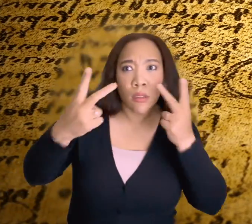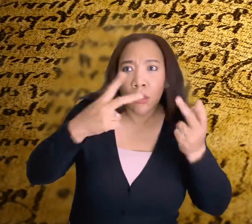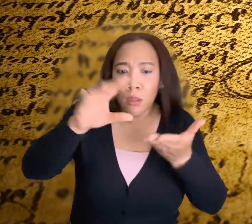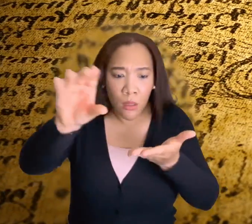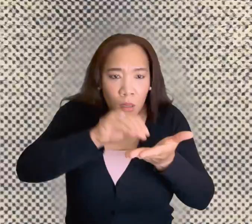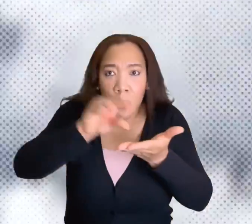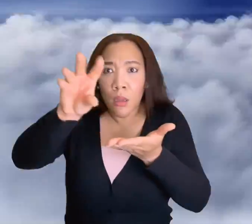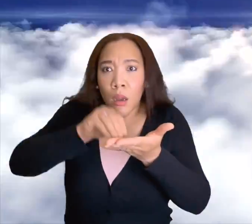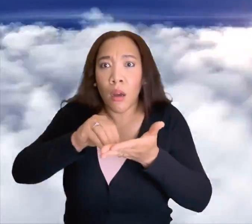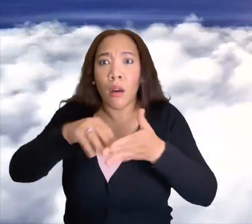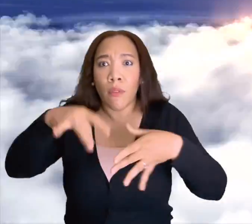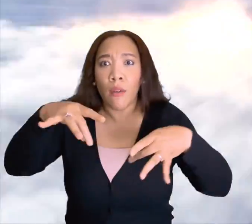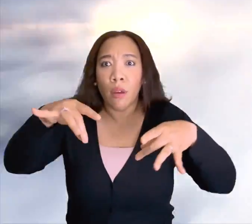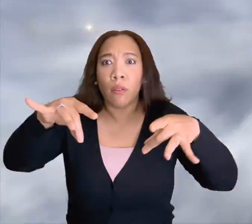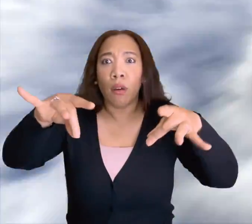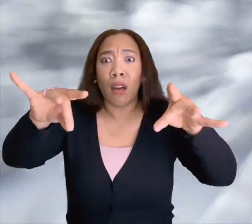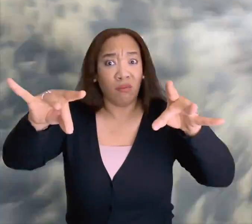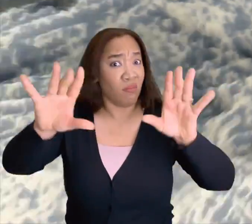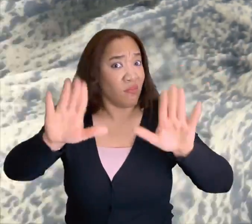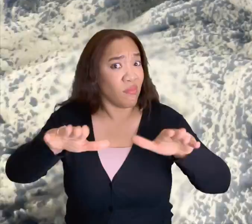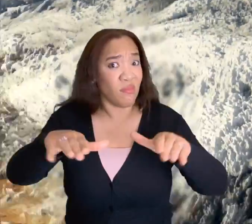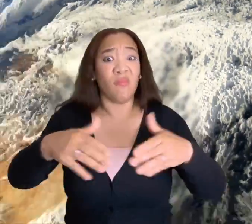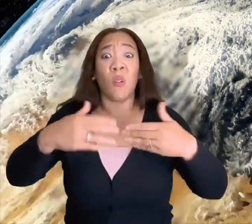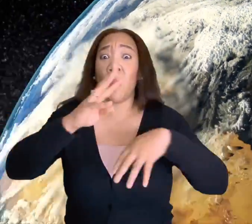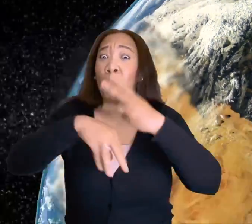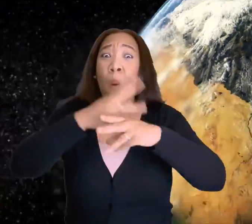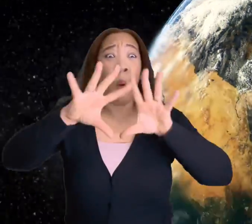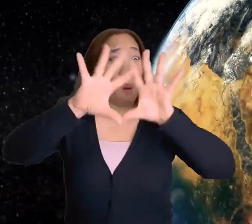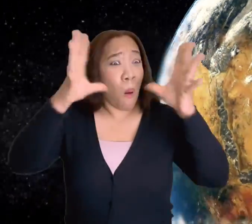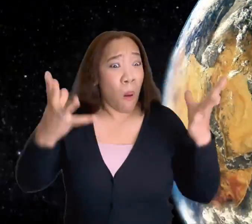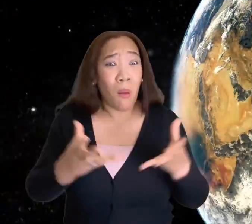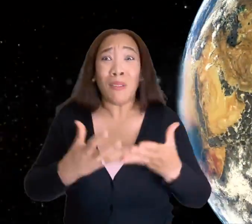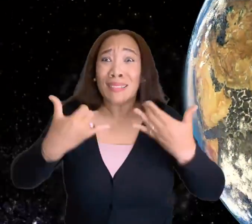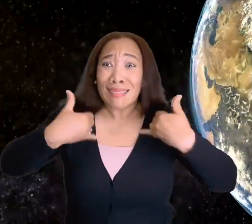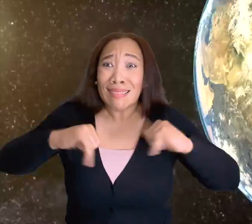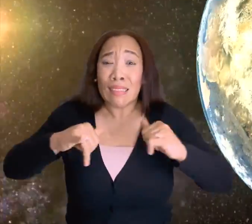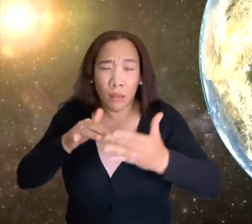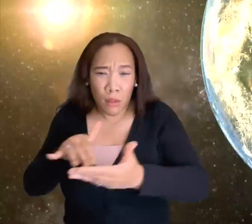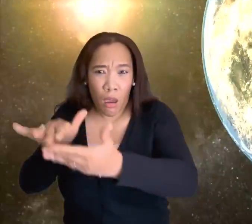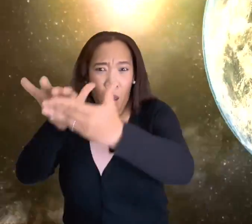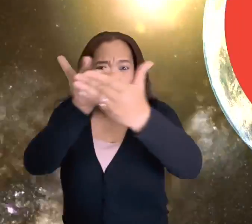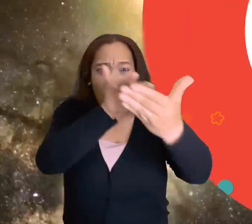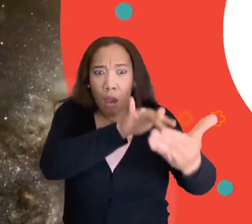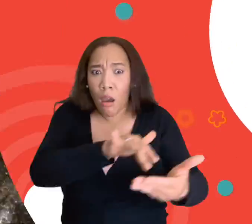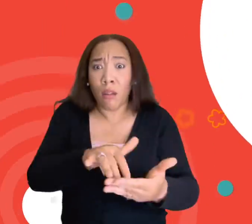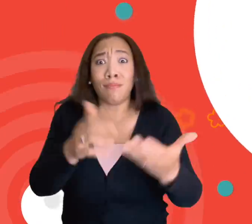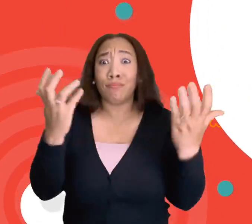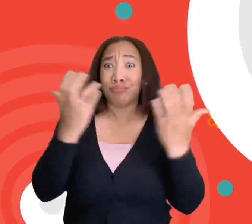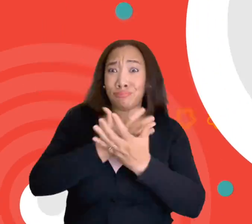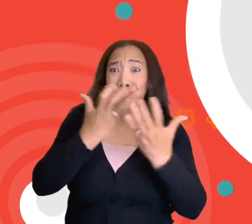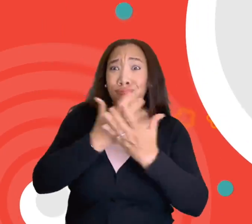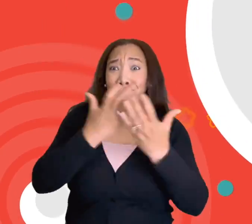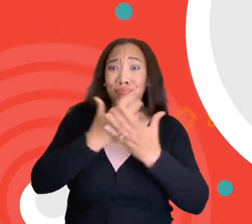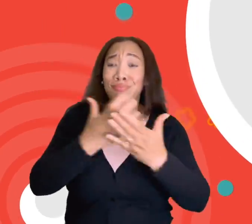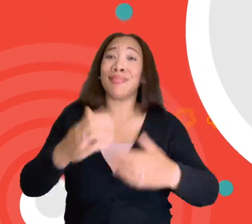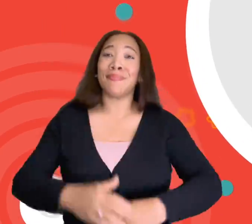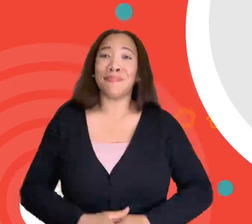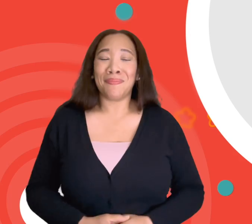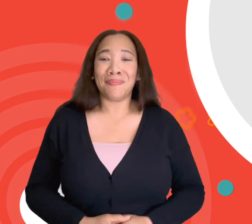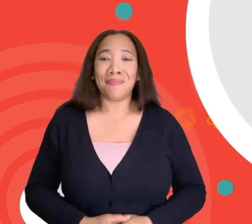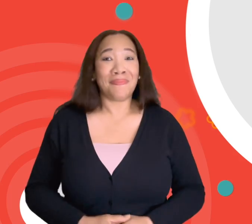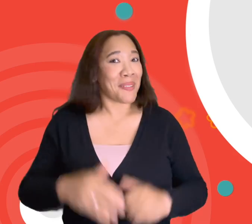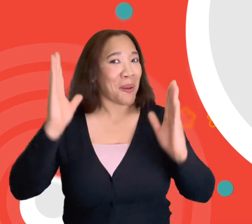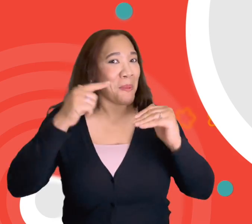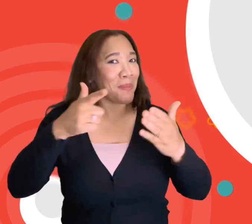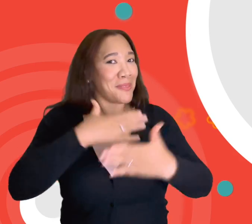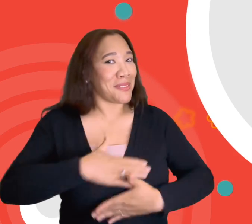discoveries that are still studied today by people all over the world. Hope you had fun learning with